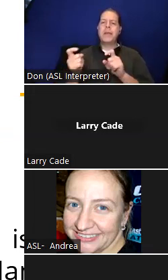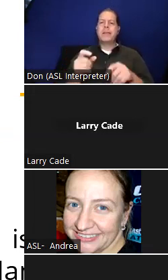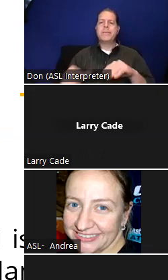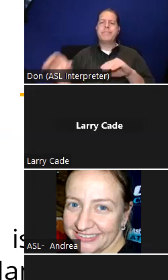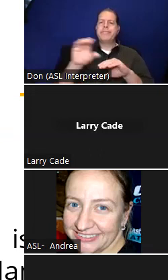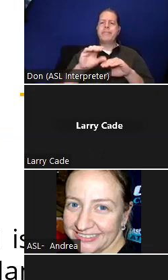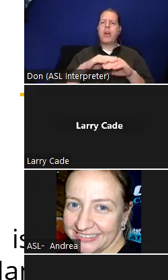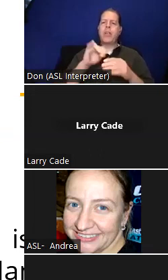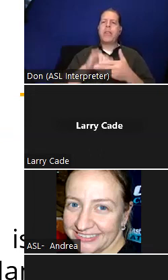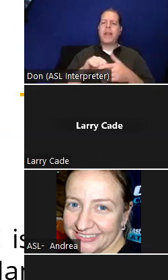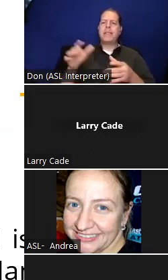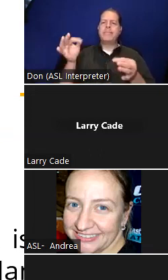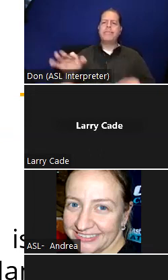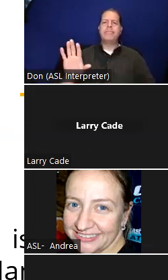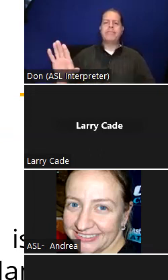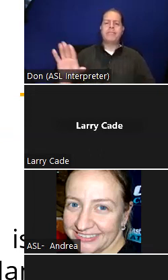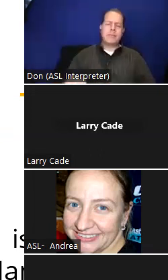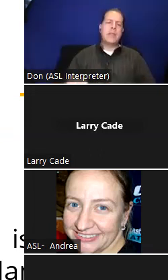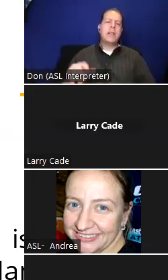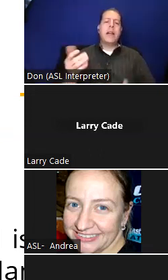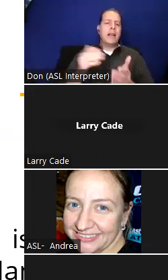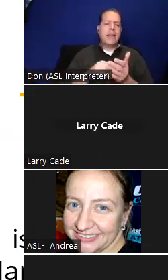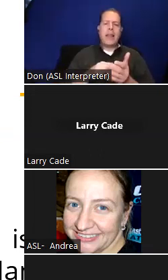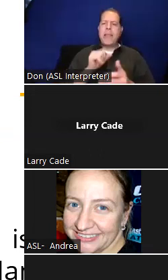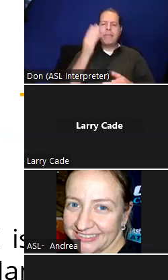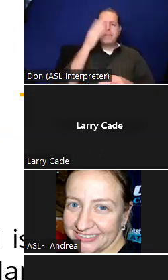that election they made. Again, they